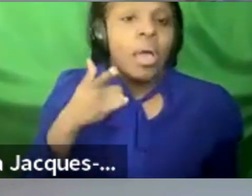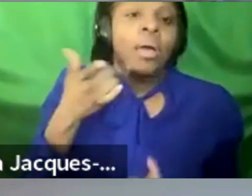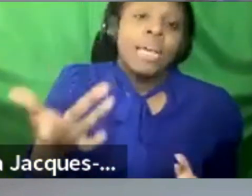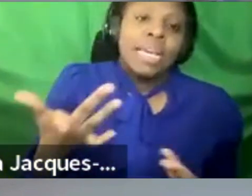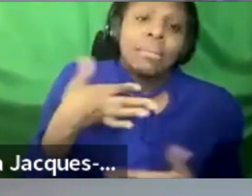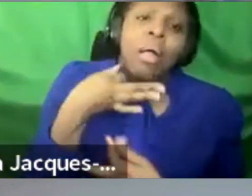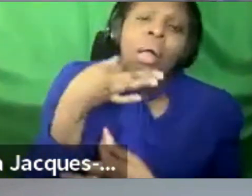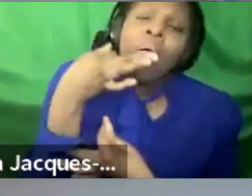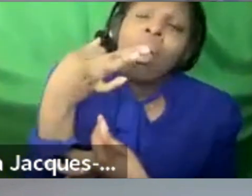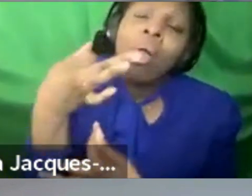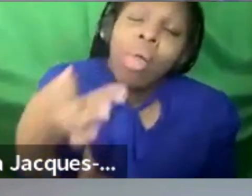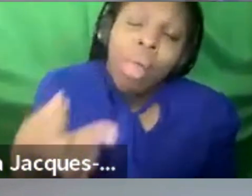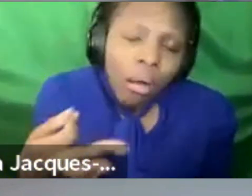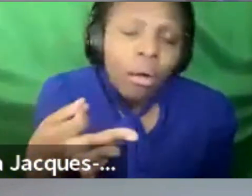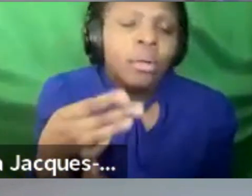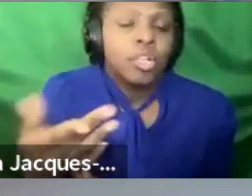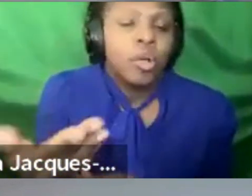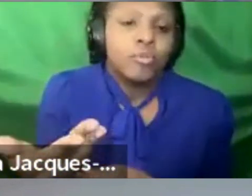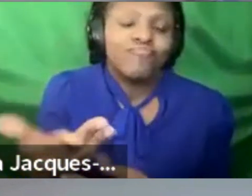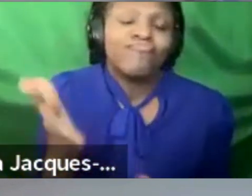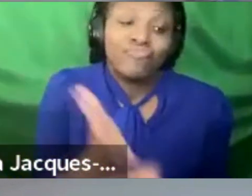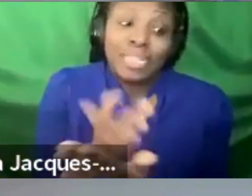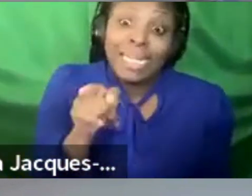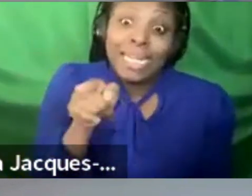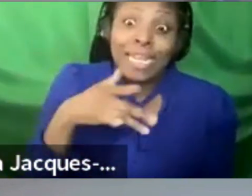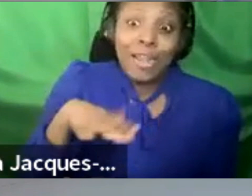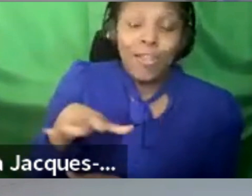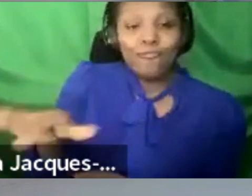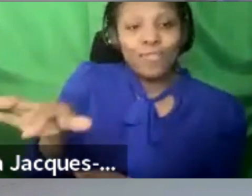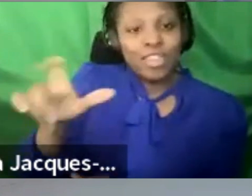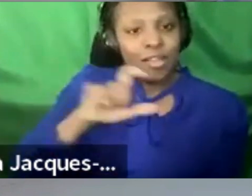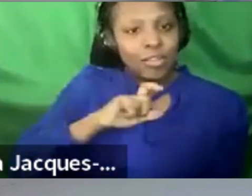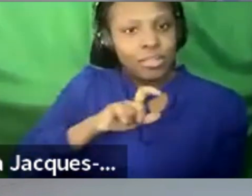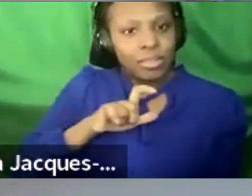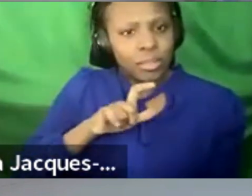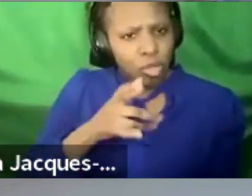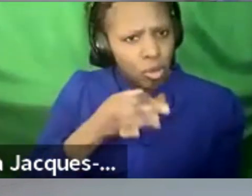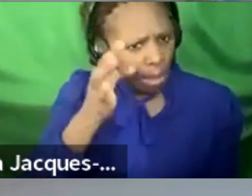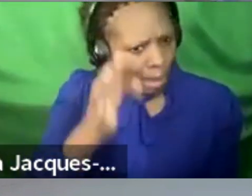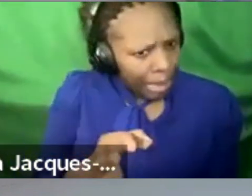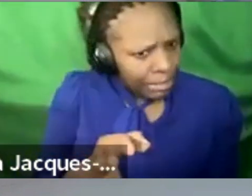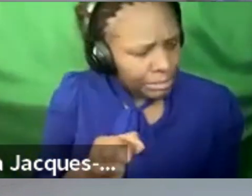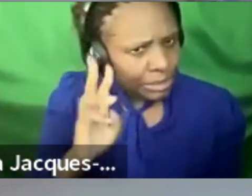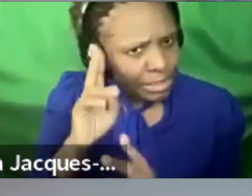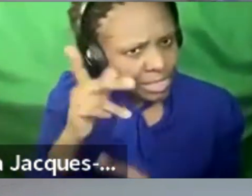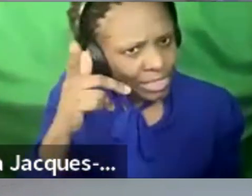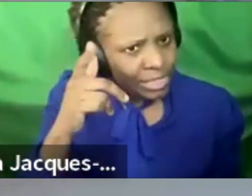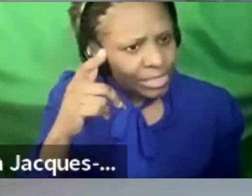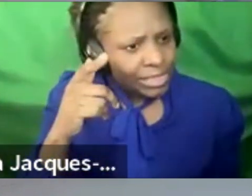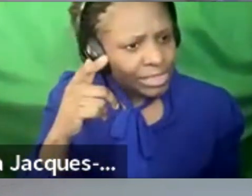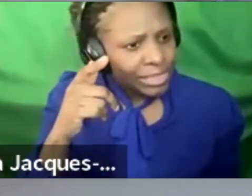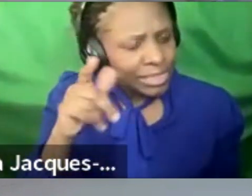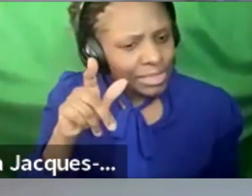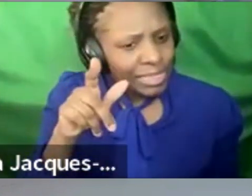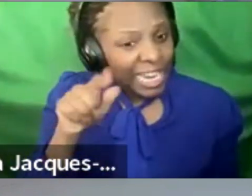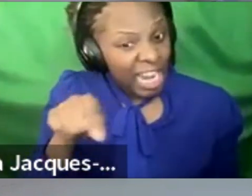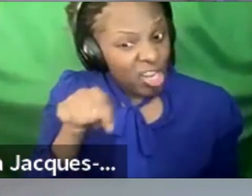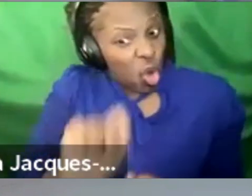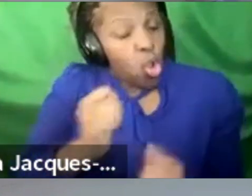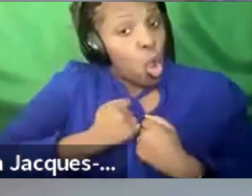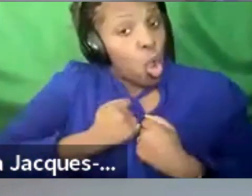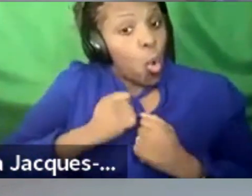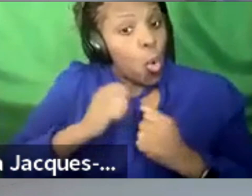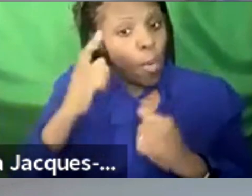is with him. After she says, he asks her, "Have you slept in her bed lately?" And she says, "For the last year." And